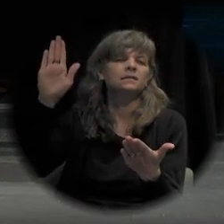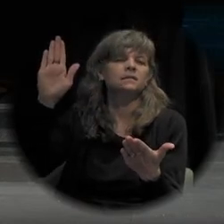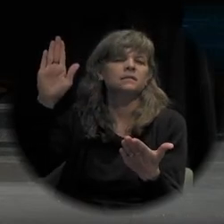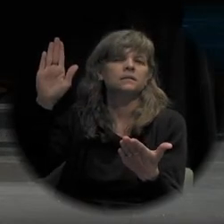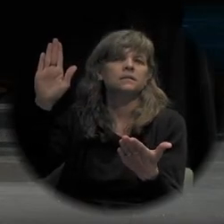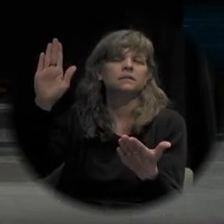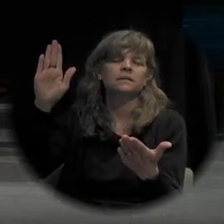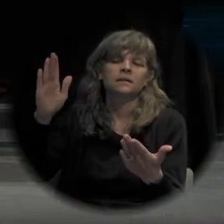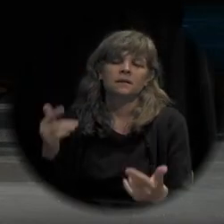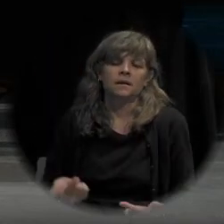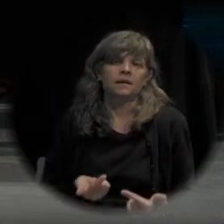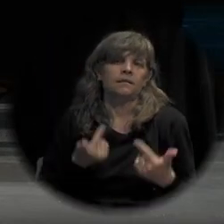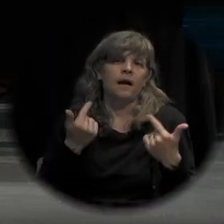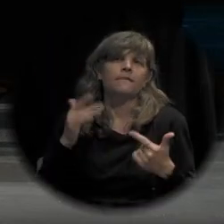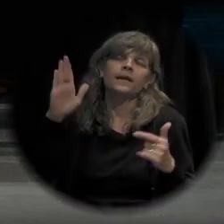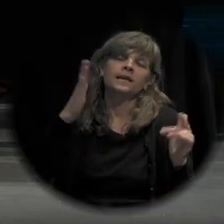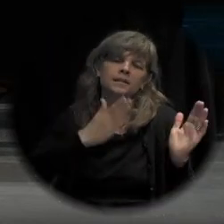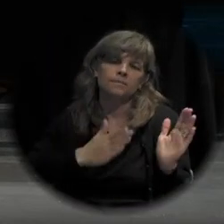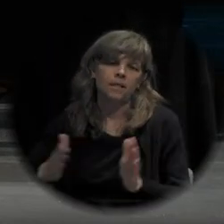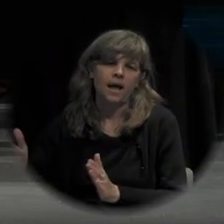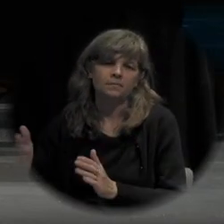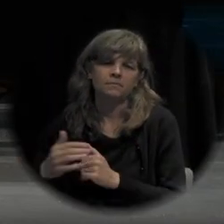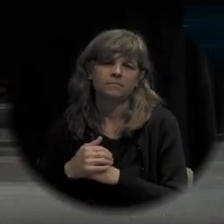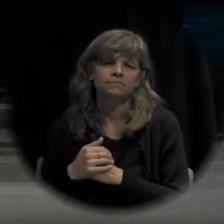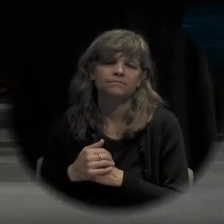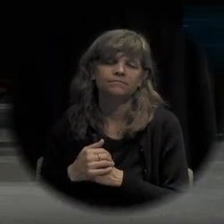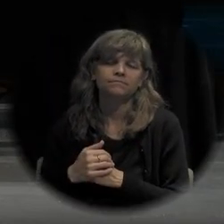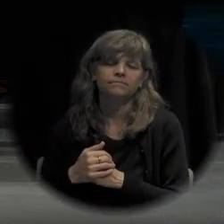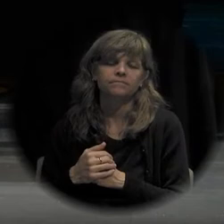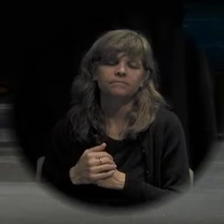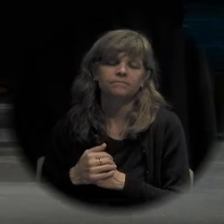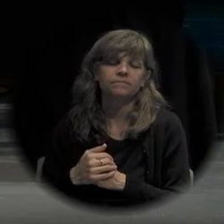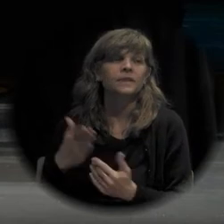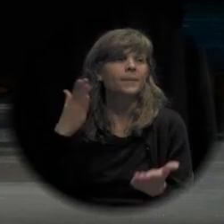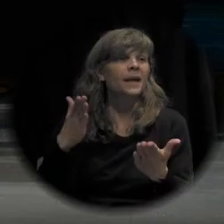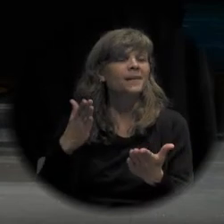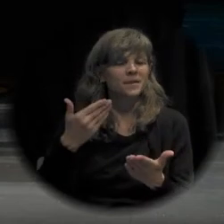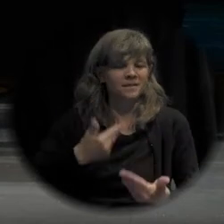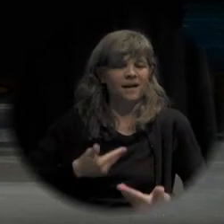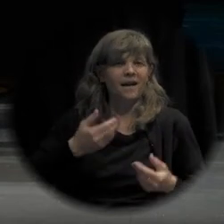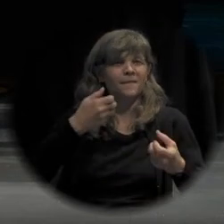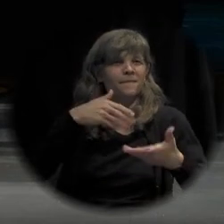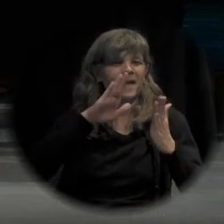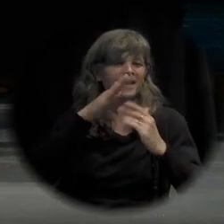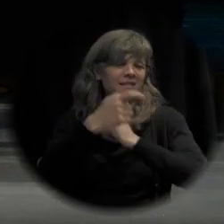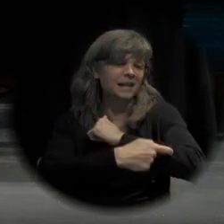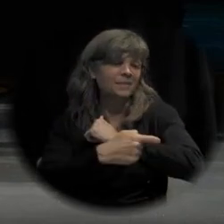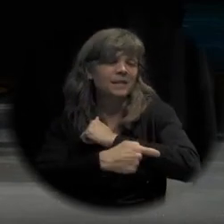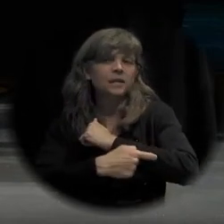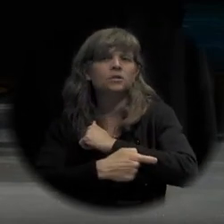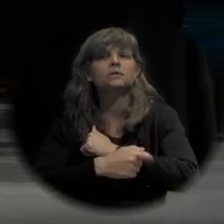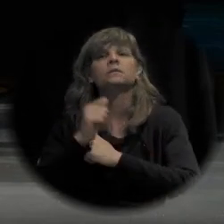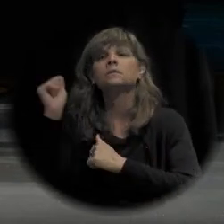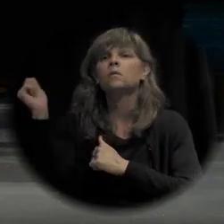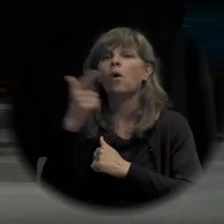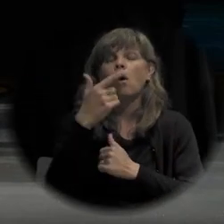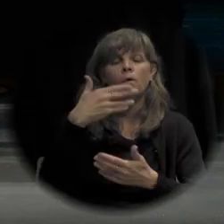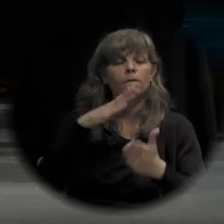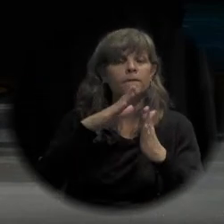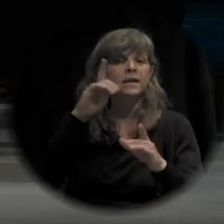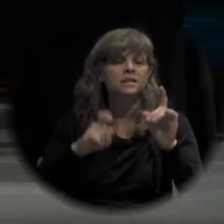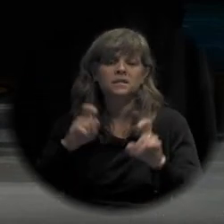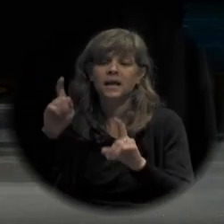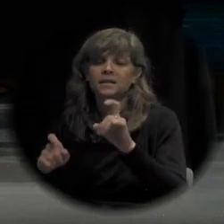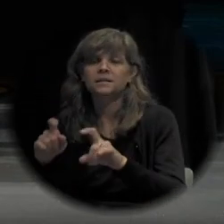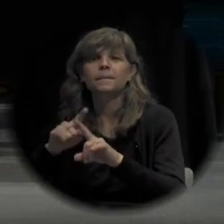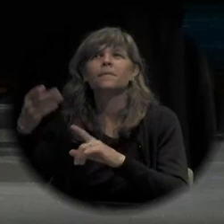not a surprise to the Lord. I may have many temptations because we're all being tested.